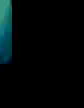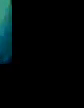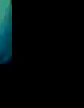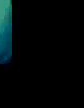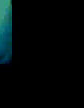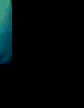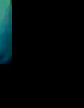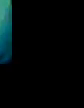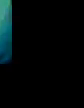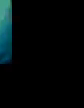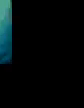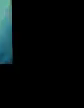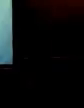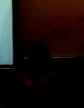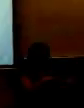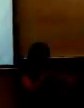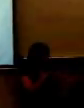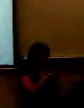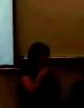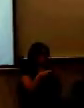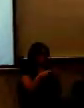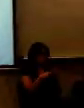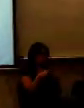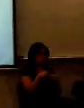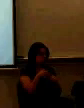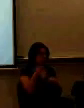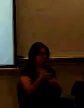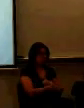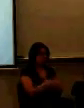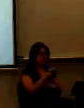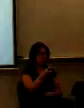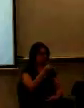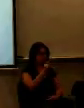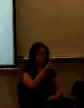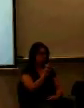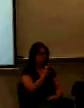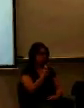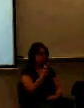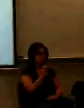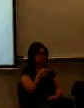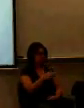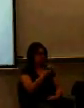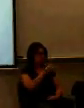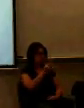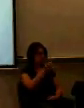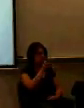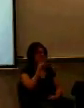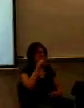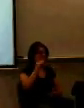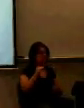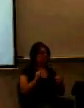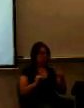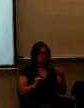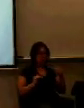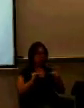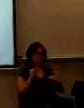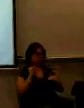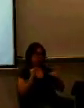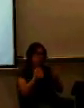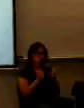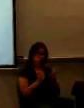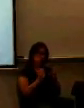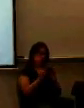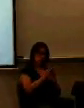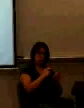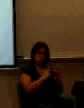also important problems in fish culture ponds. Essentially, fish culture is this balancing act. You want to fertilize to get as much